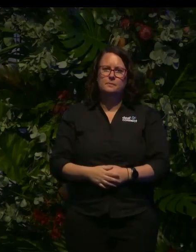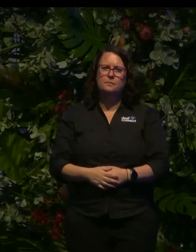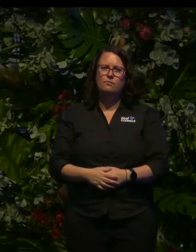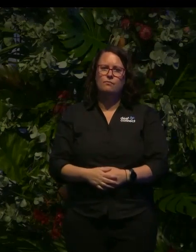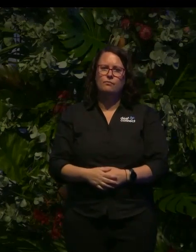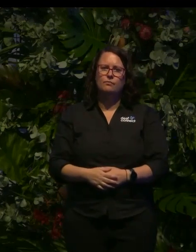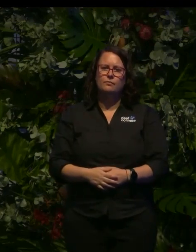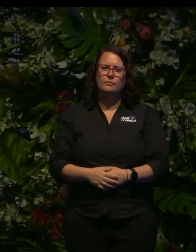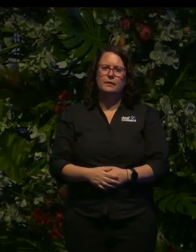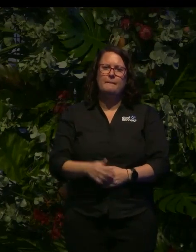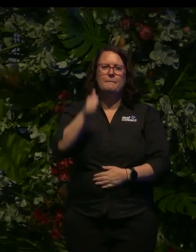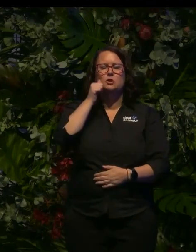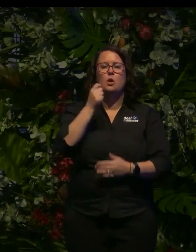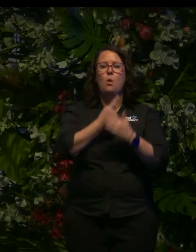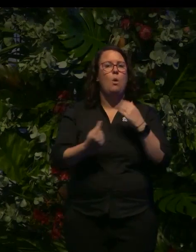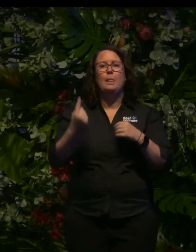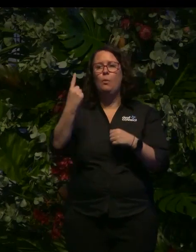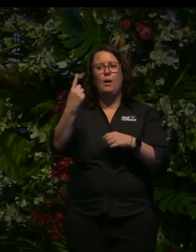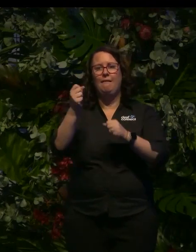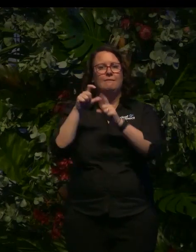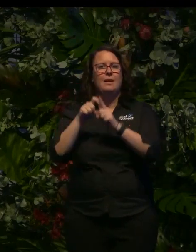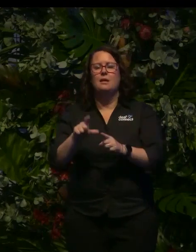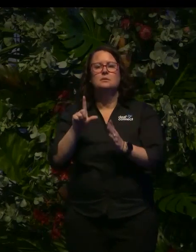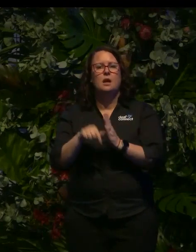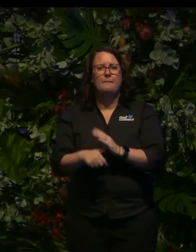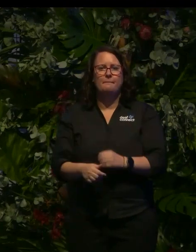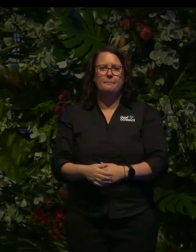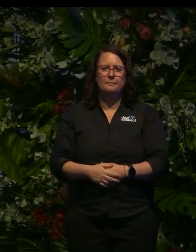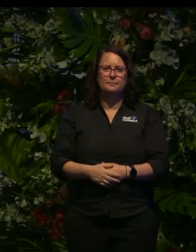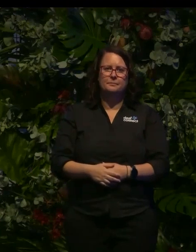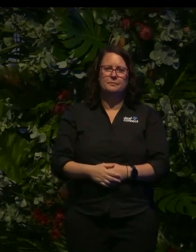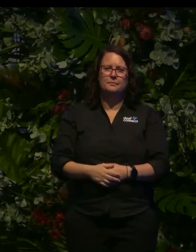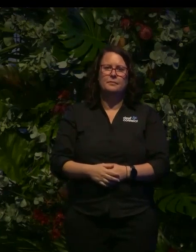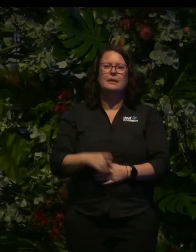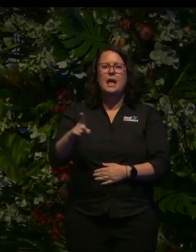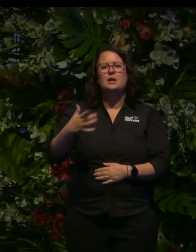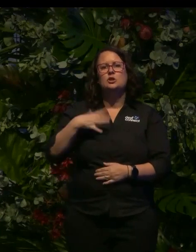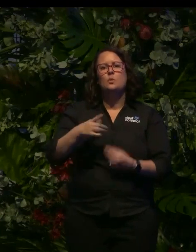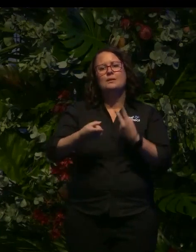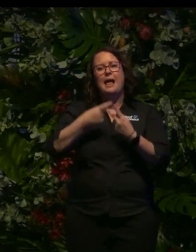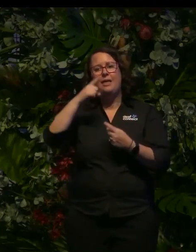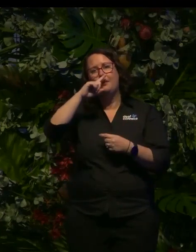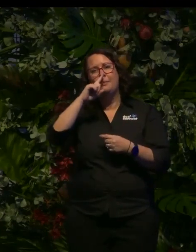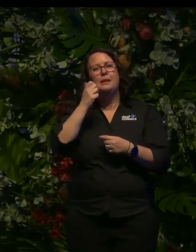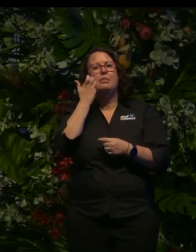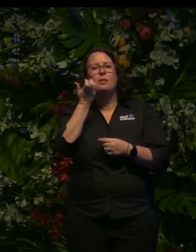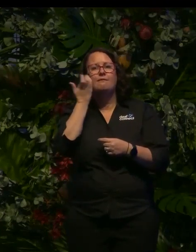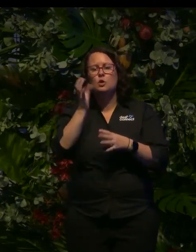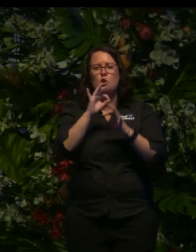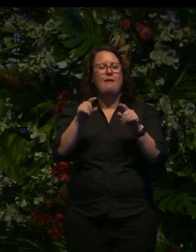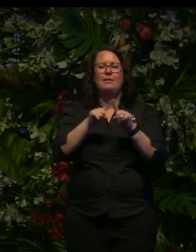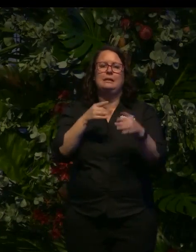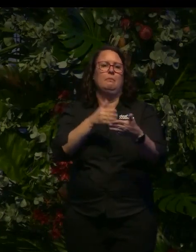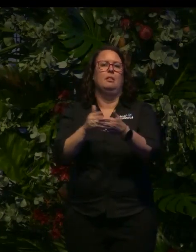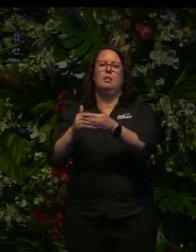not only me who faced this difficulty, and I want the child who are behind me not face the same shit that she